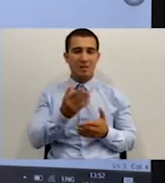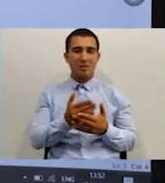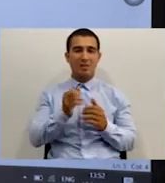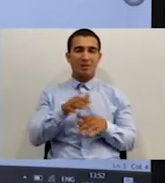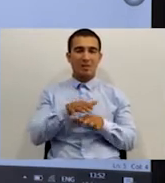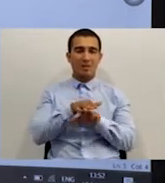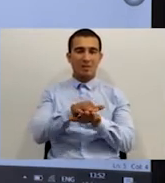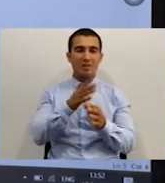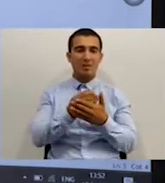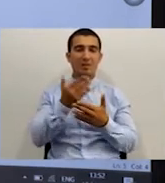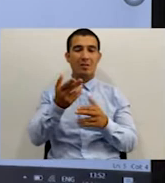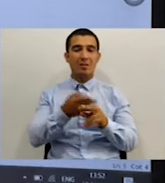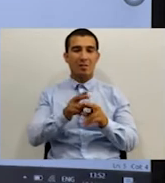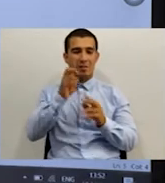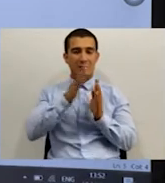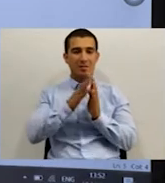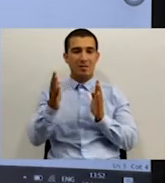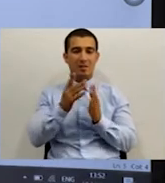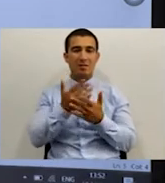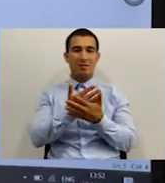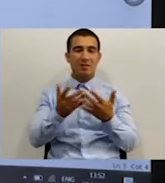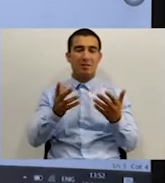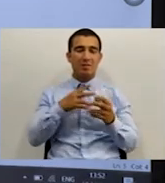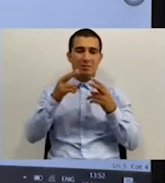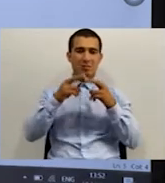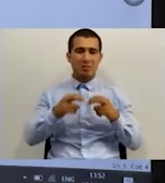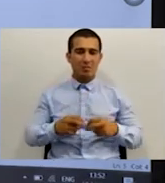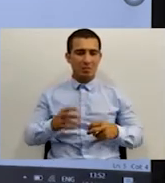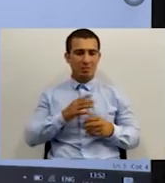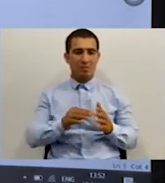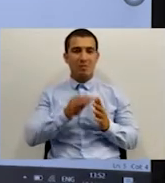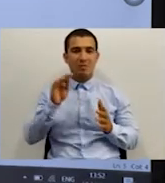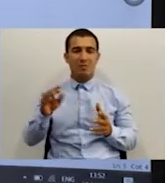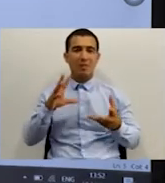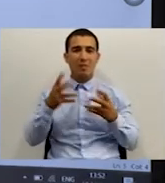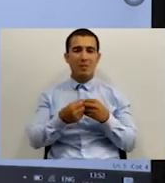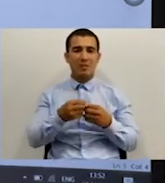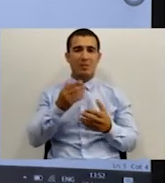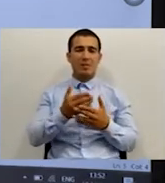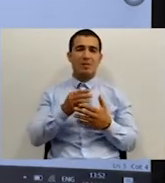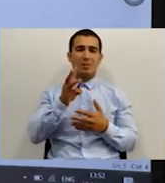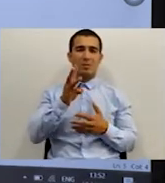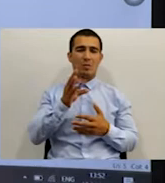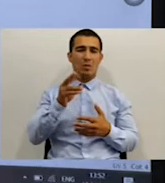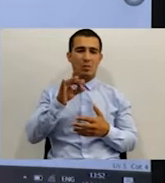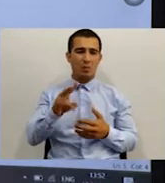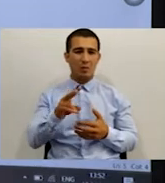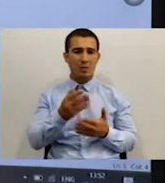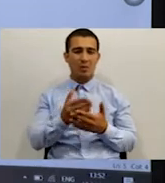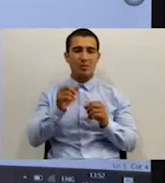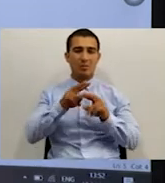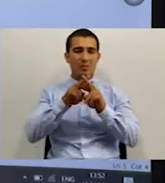bu toshbaqa kutubxonasini biz import qildik barcha modullarini. Mana bu